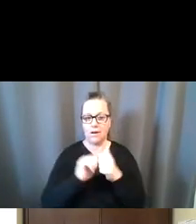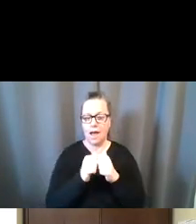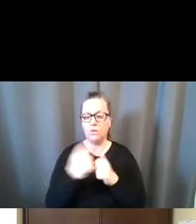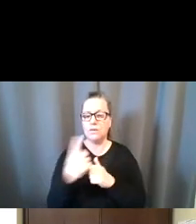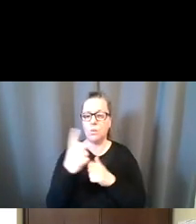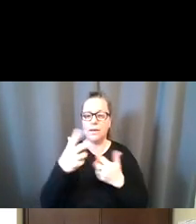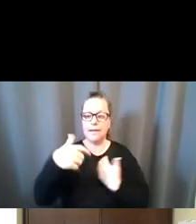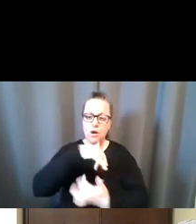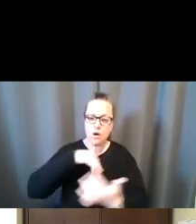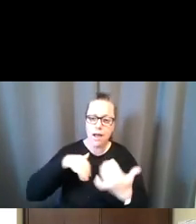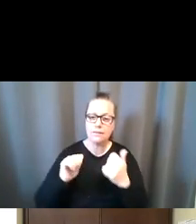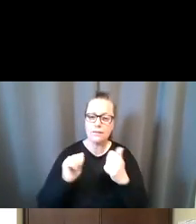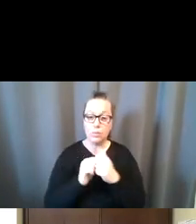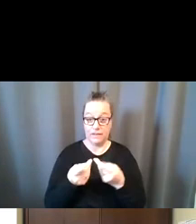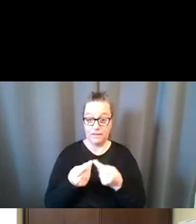solution you're bringing to them.